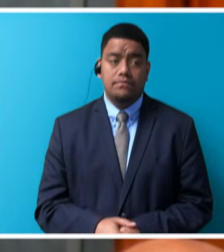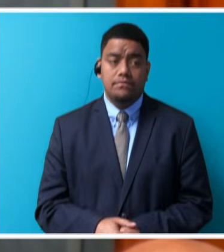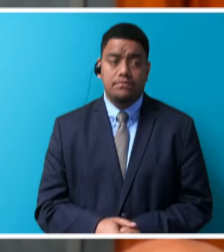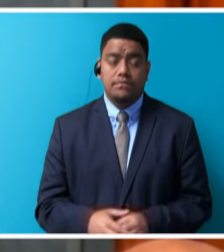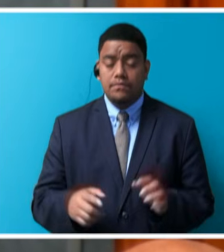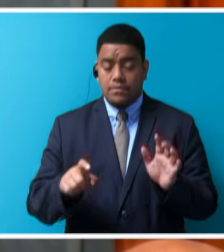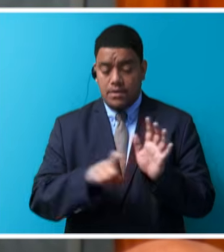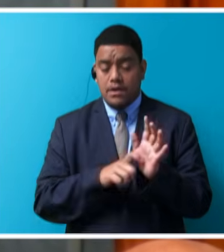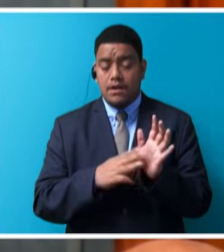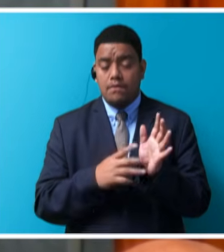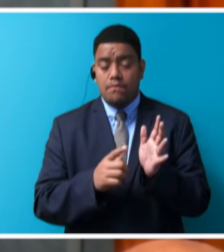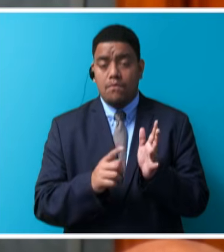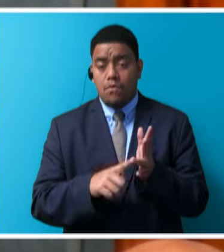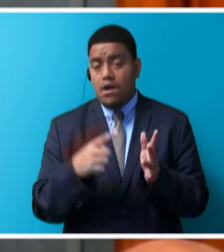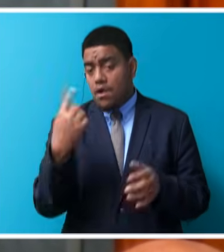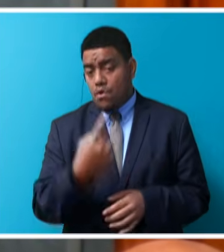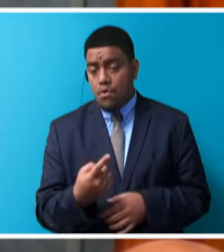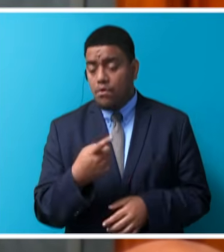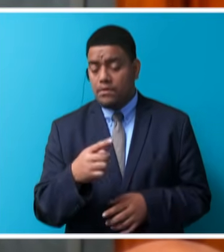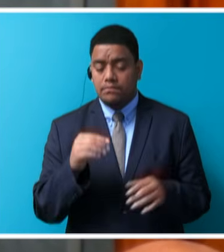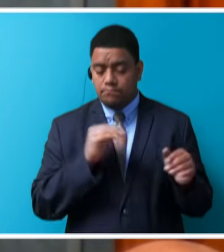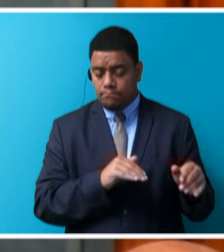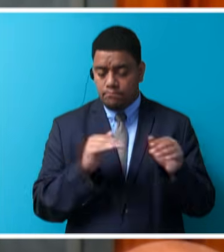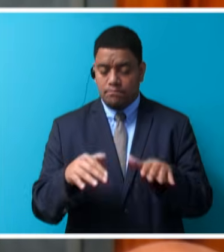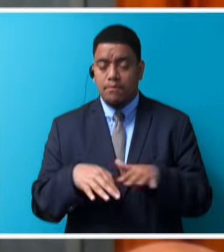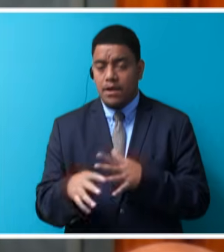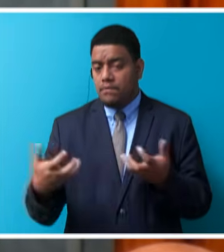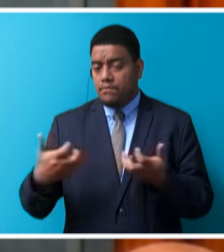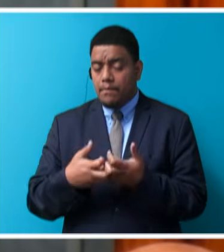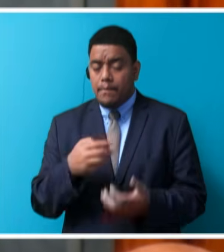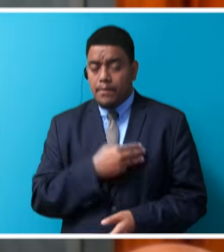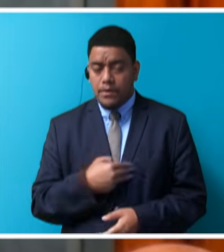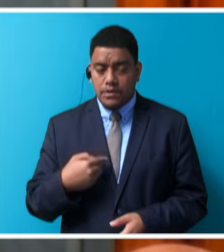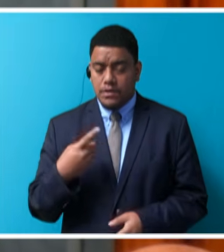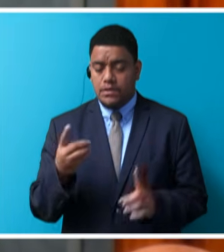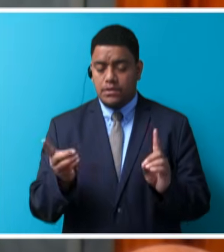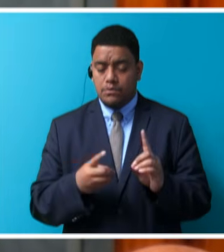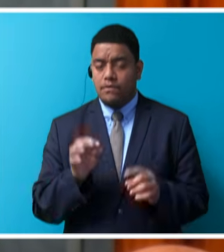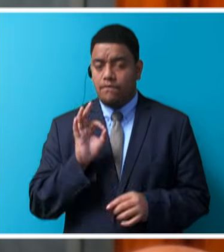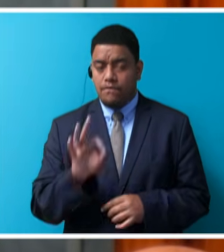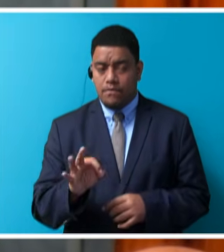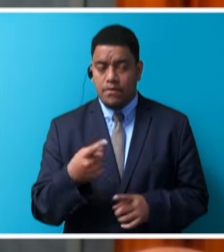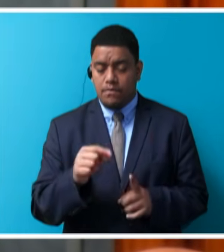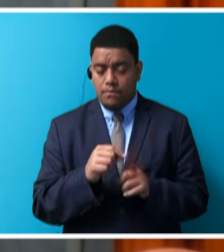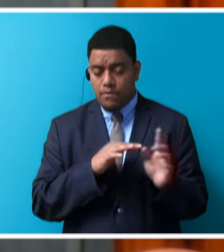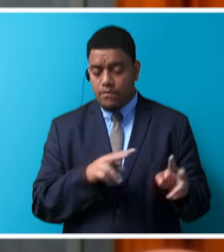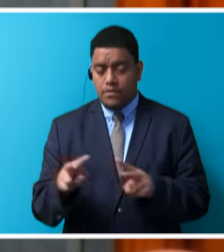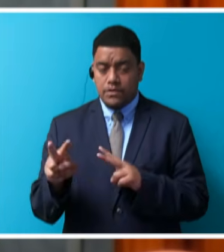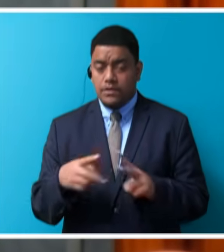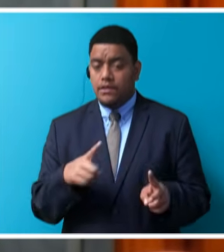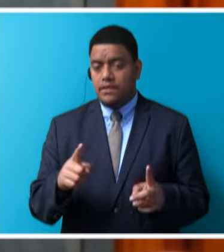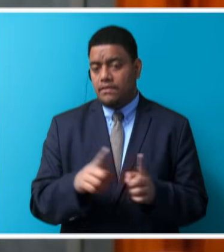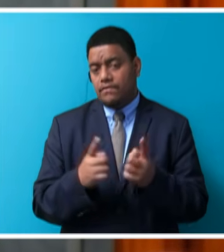NDRMO alone. It requires participation by line ministries, disciplined forces, provincial and municipal